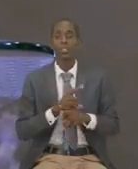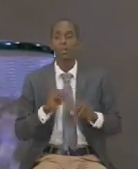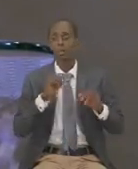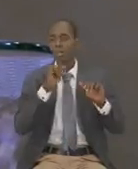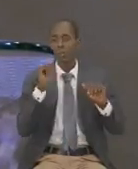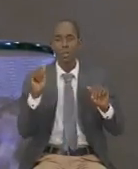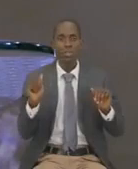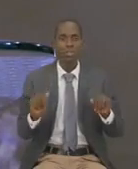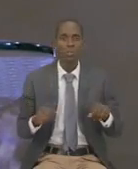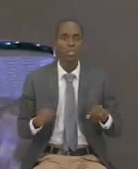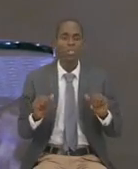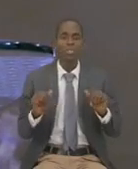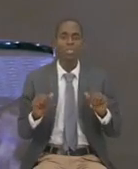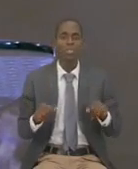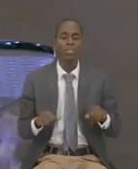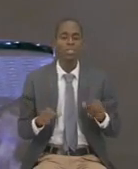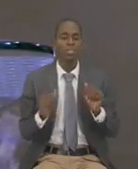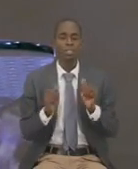things.